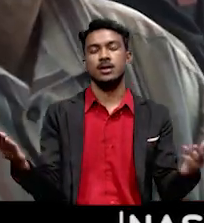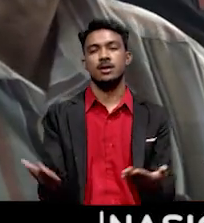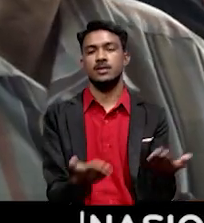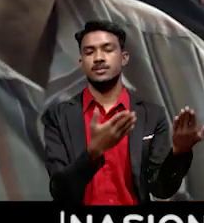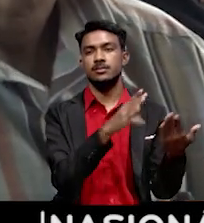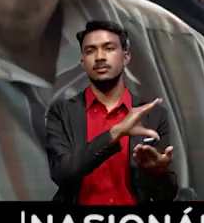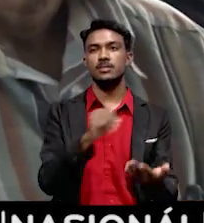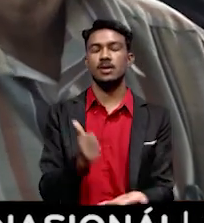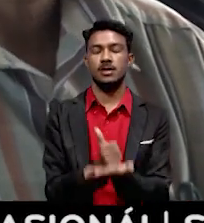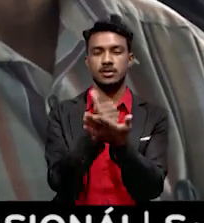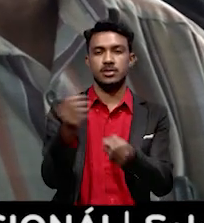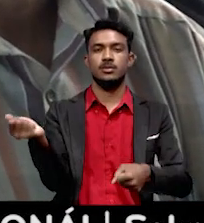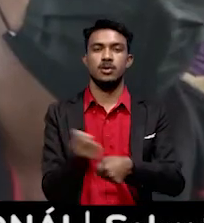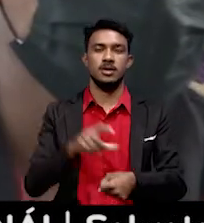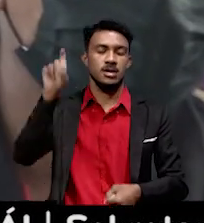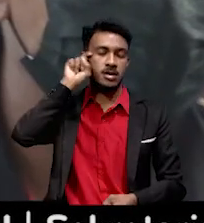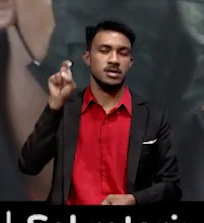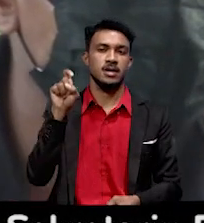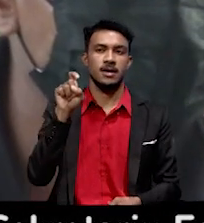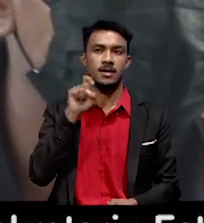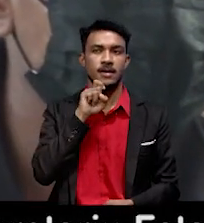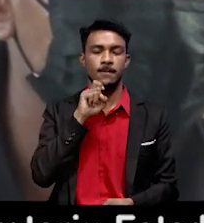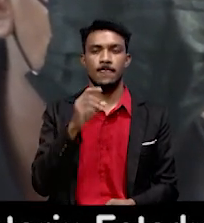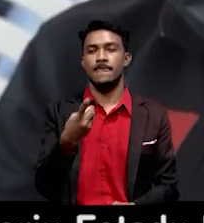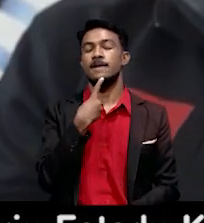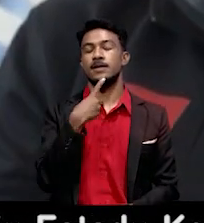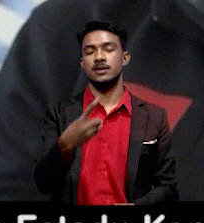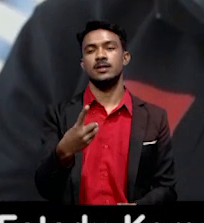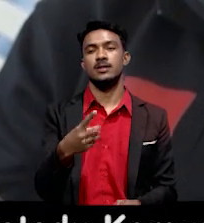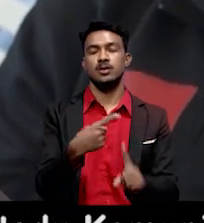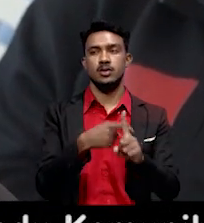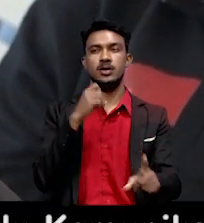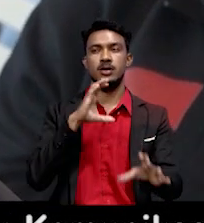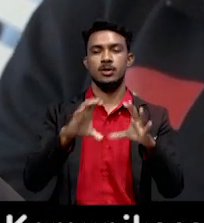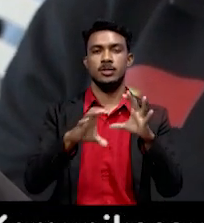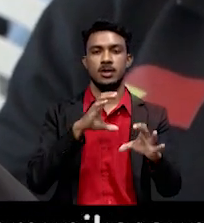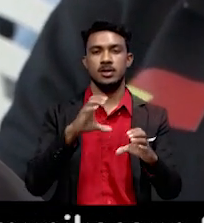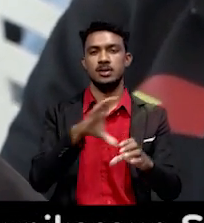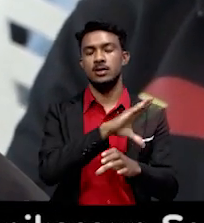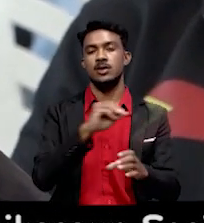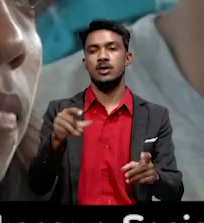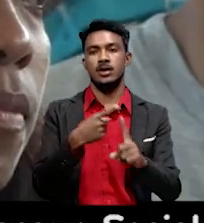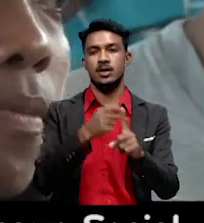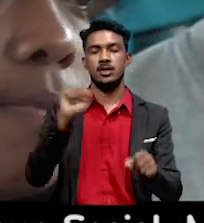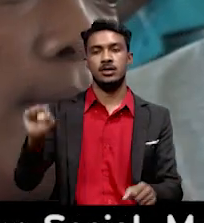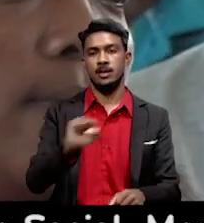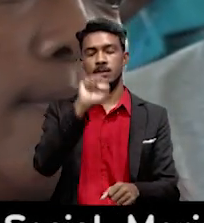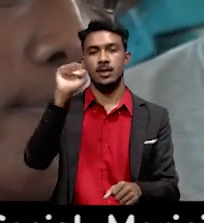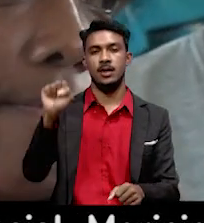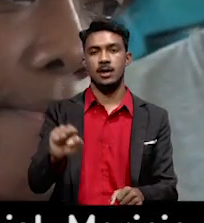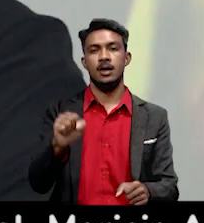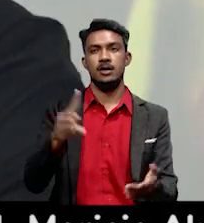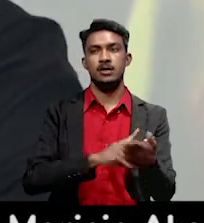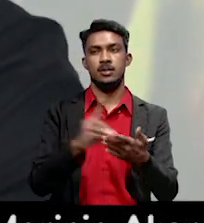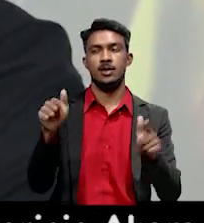Apoia Xanana ka MOQURA-X deklara li husi komunikadu imprensa ia sábado fin de semana ne. Movimentu dar cidadão